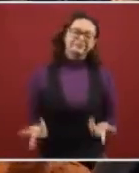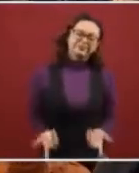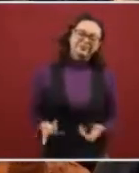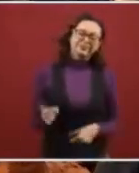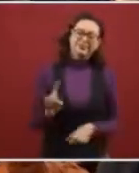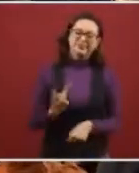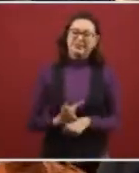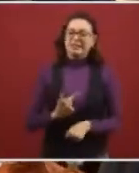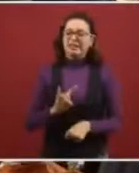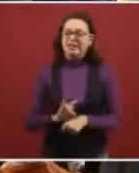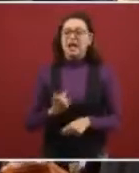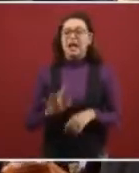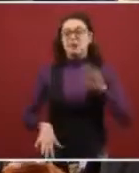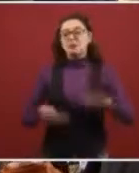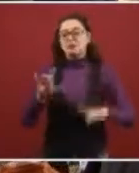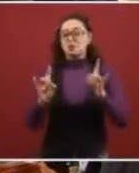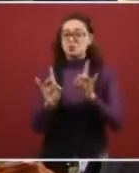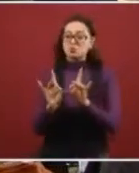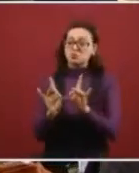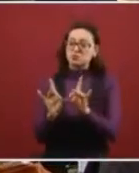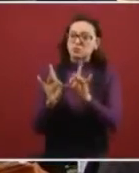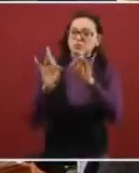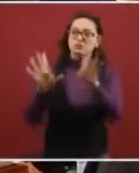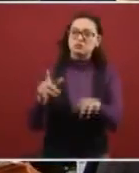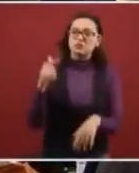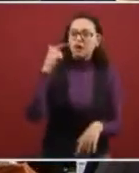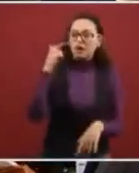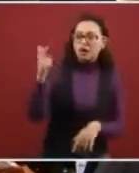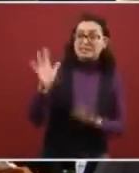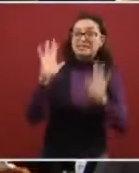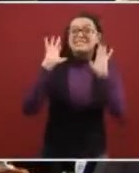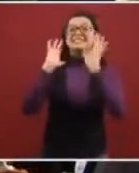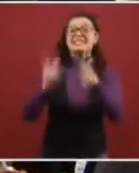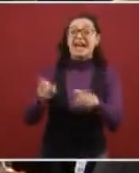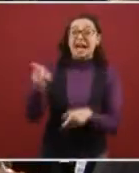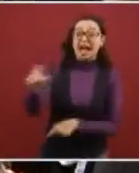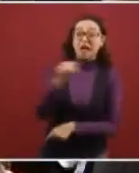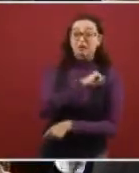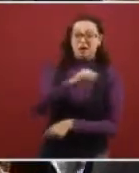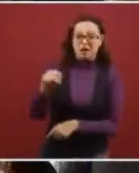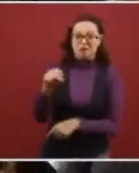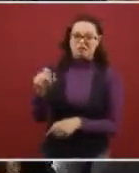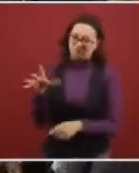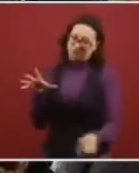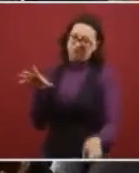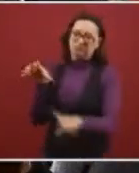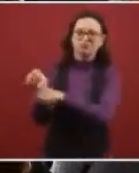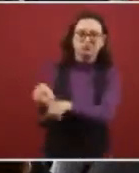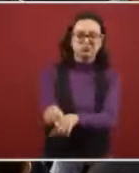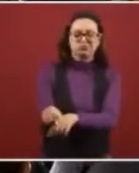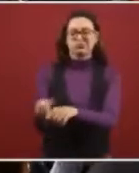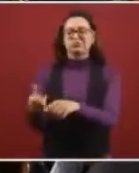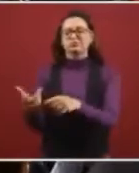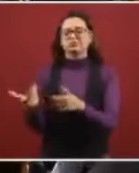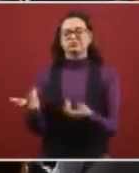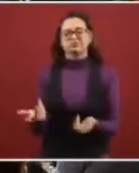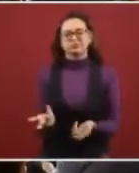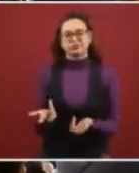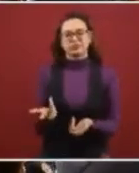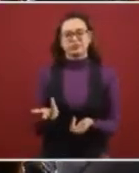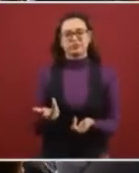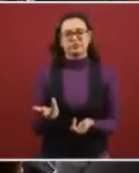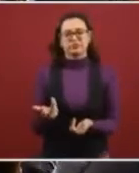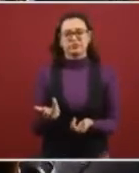atendieron efectos, they attended the operativos, effects, operatives. Bueno, hasta they